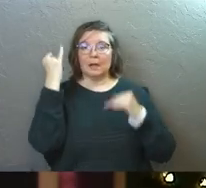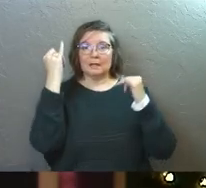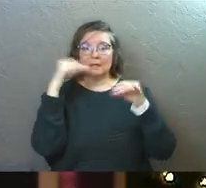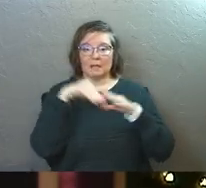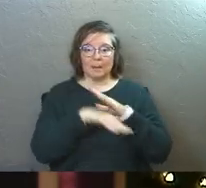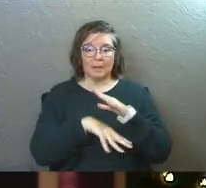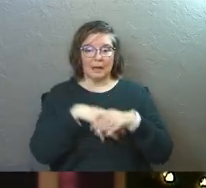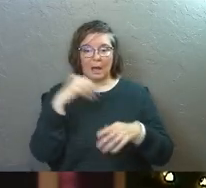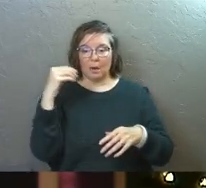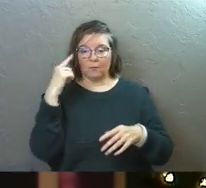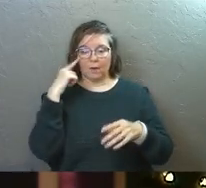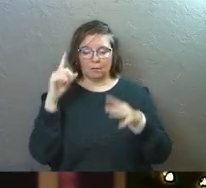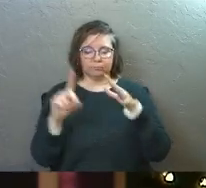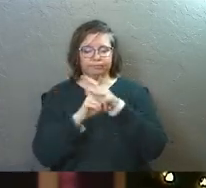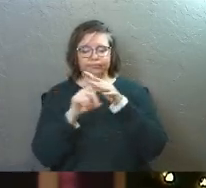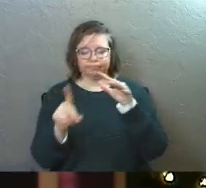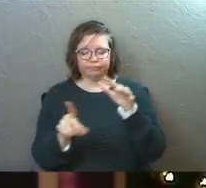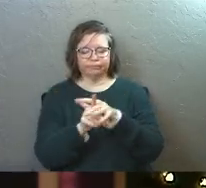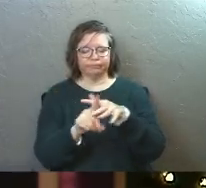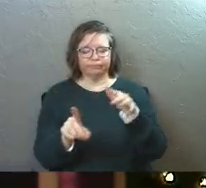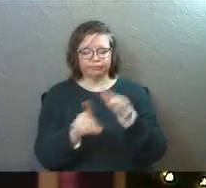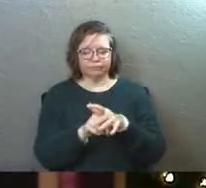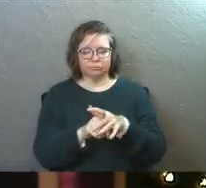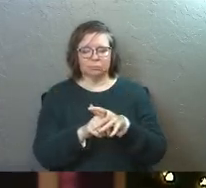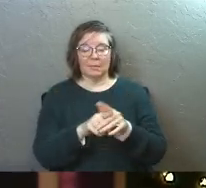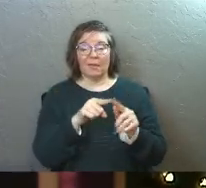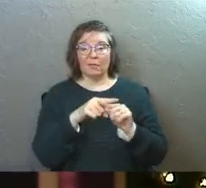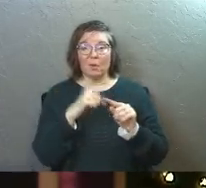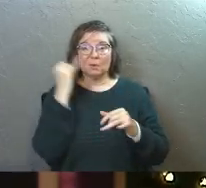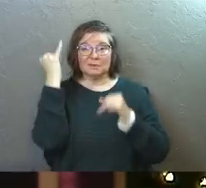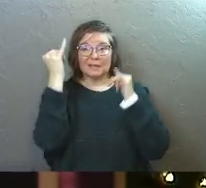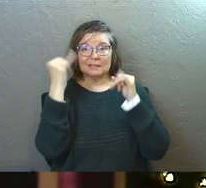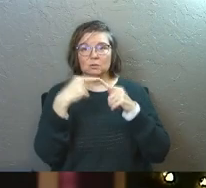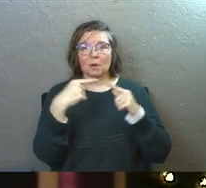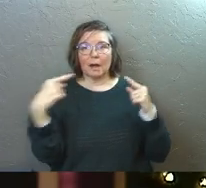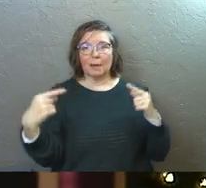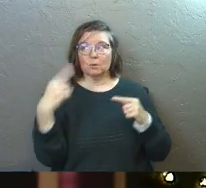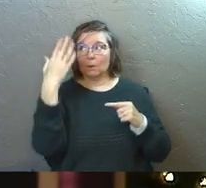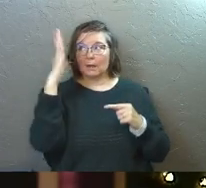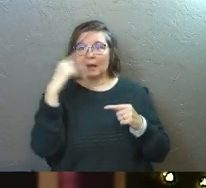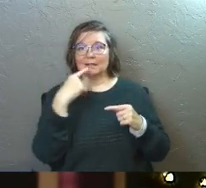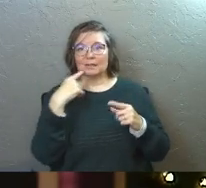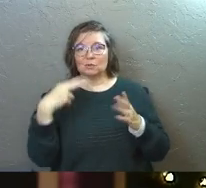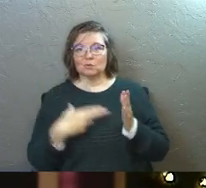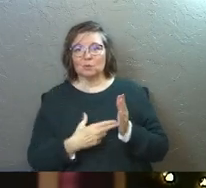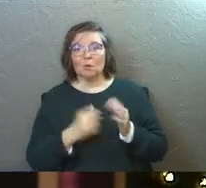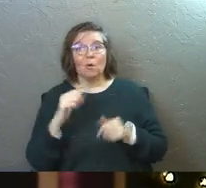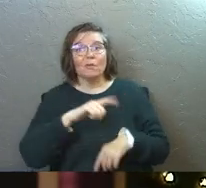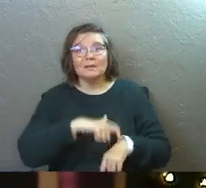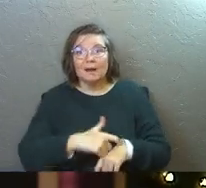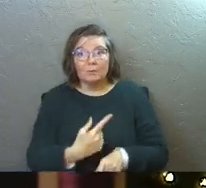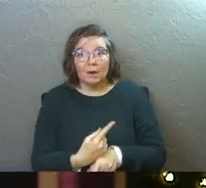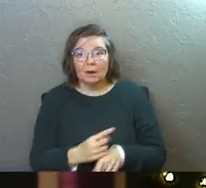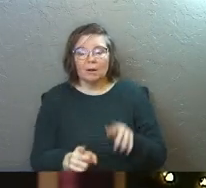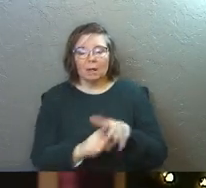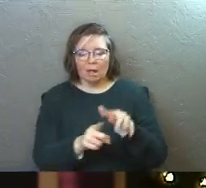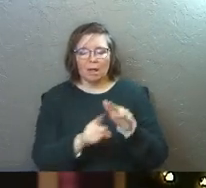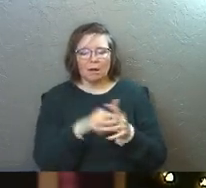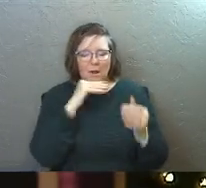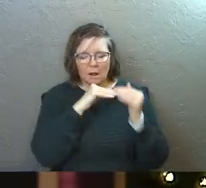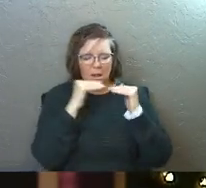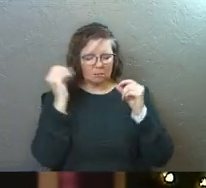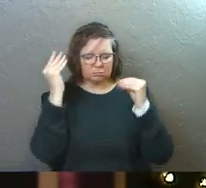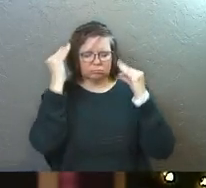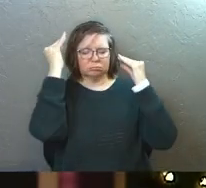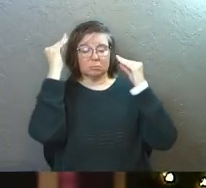our minds on a daily basis that are counter to what God has called us to or what God says is truth? All the time, right? All the time. In